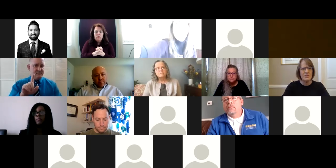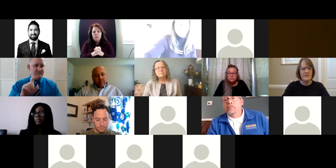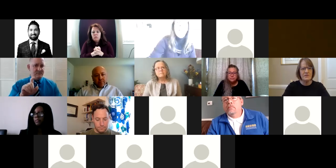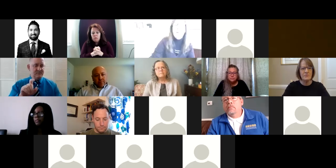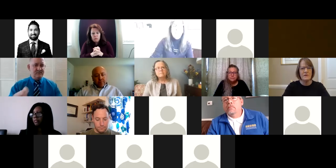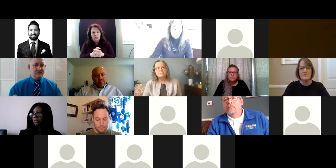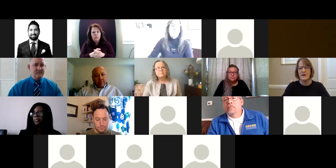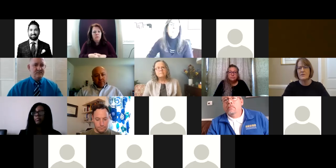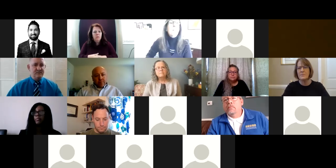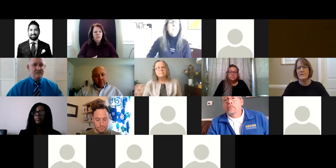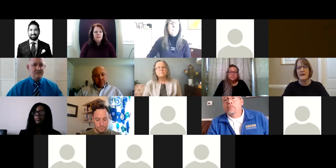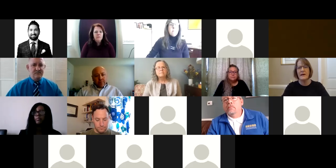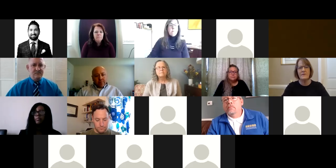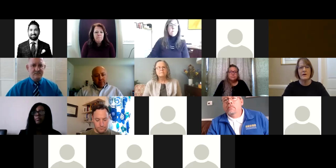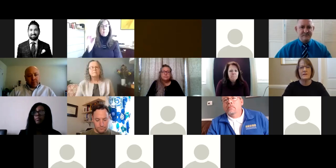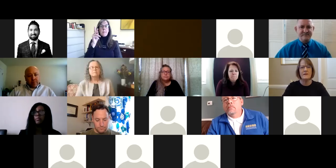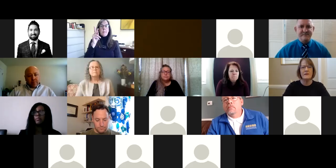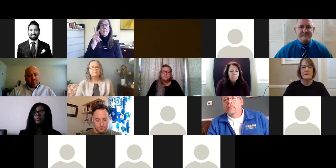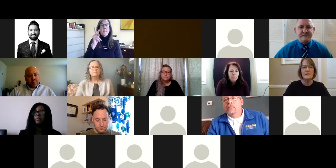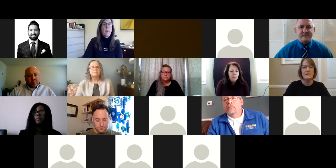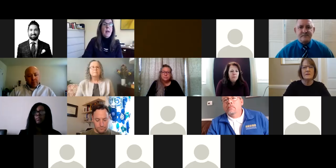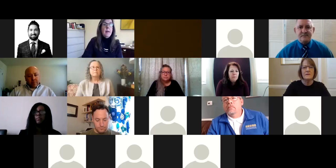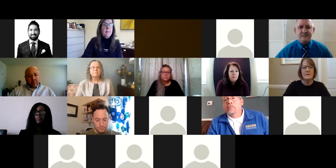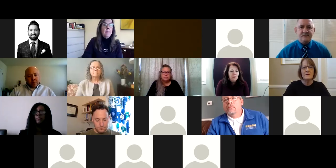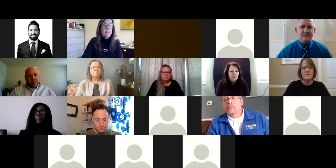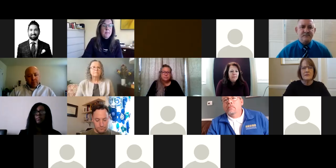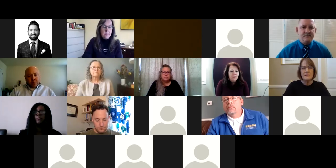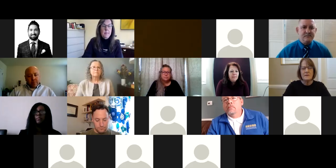RJ, do you want to talk about that, Rhonda?